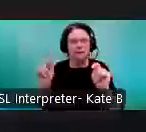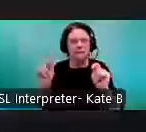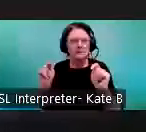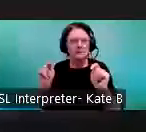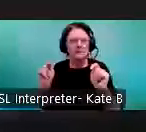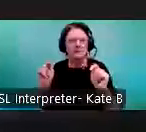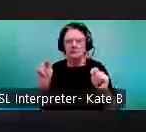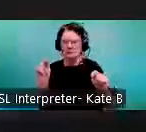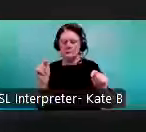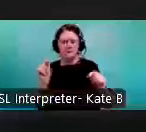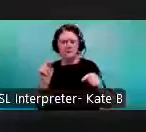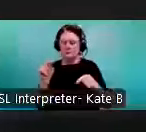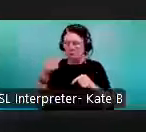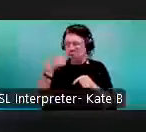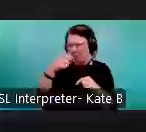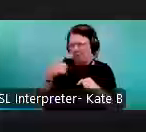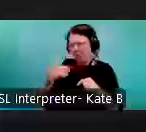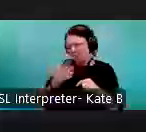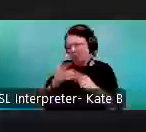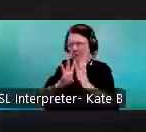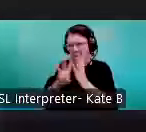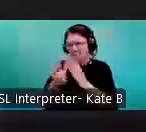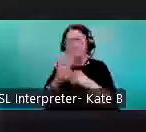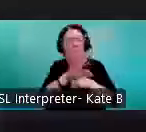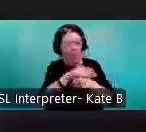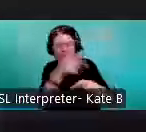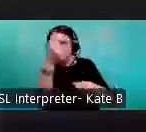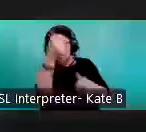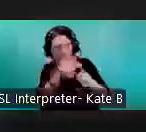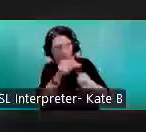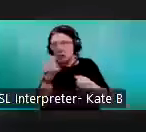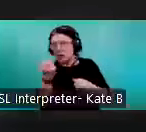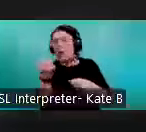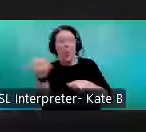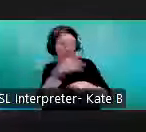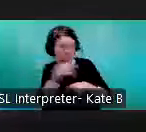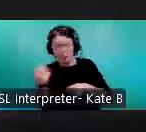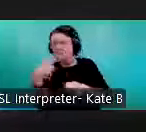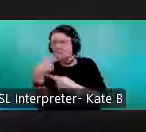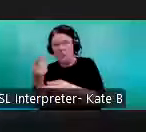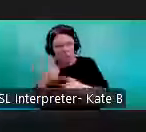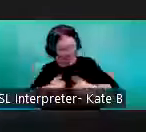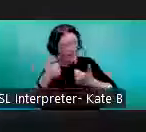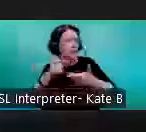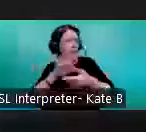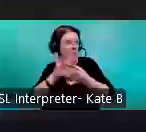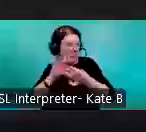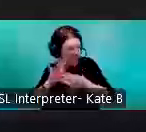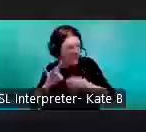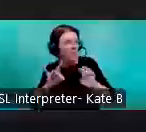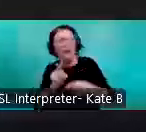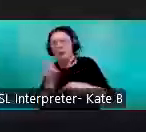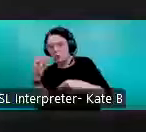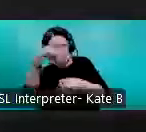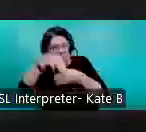with them, making them feel comfortable, helping them with the process, they're often more willing to take